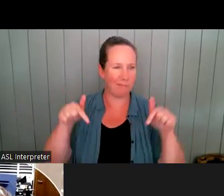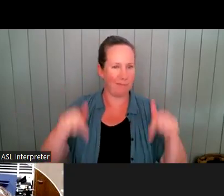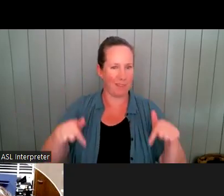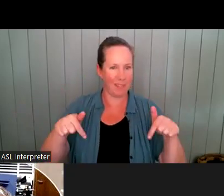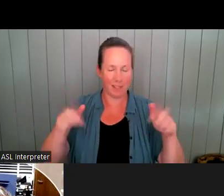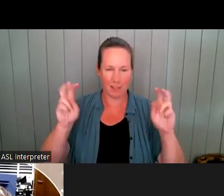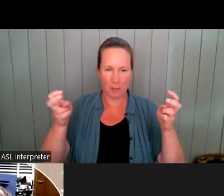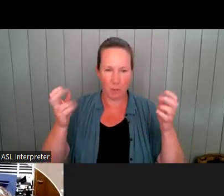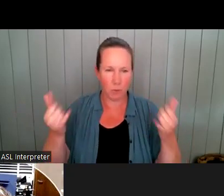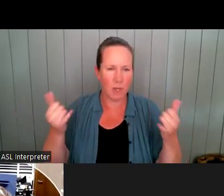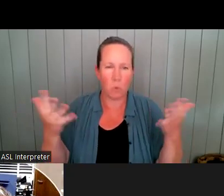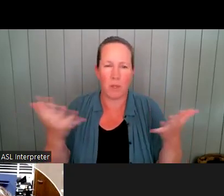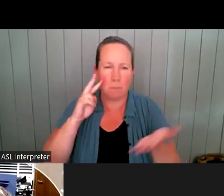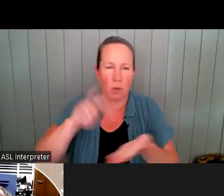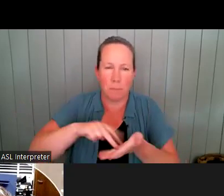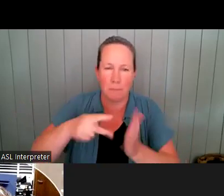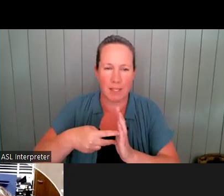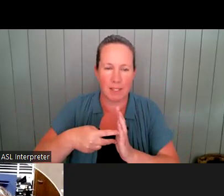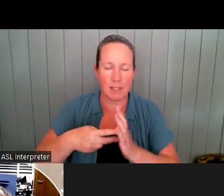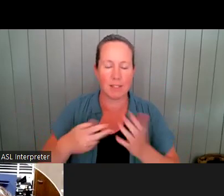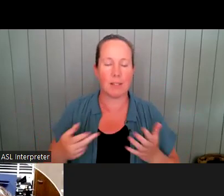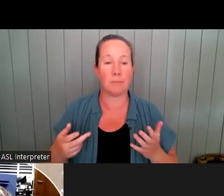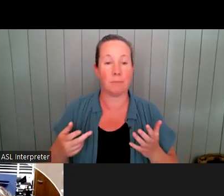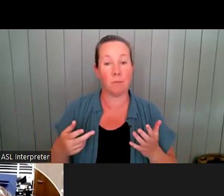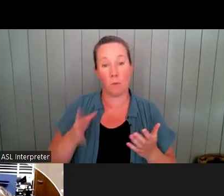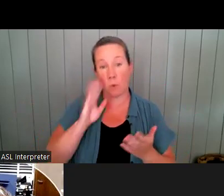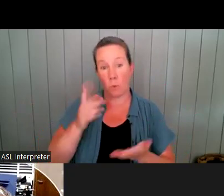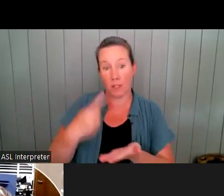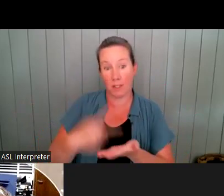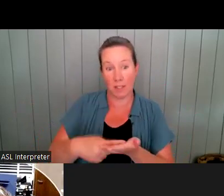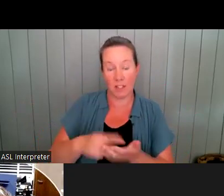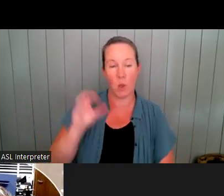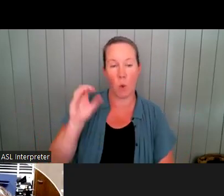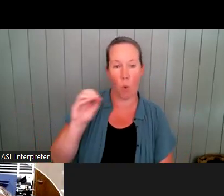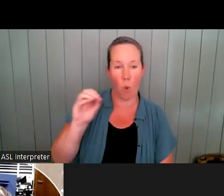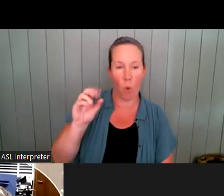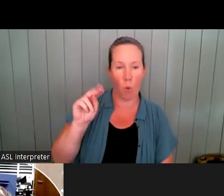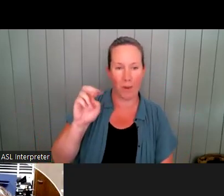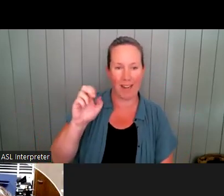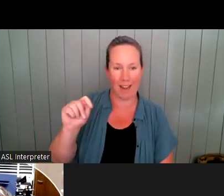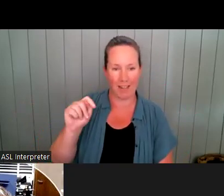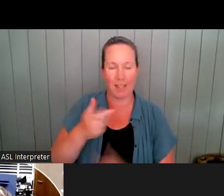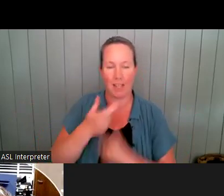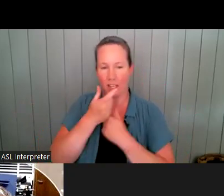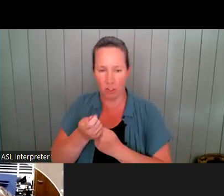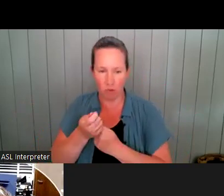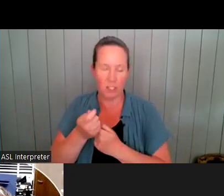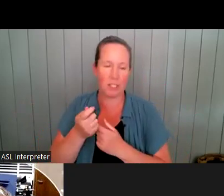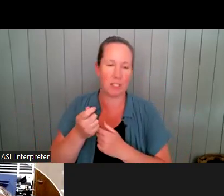this session is to discuss the interest profiler and other sort of OStarNet